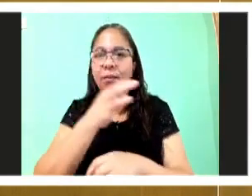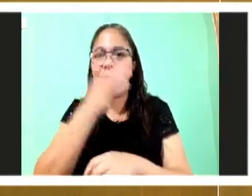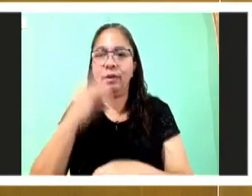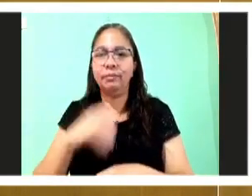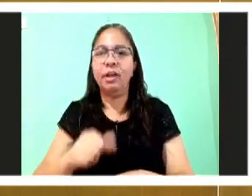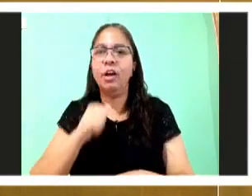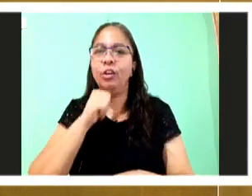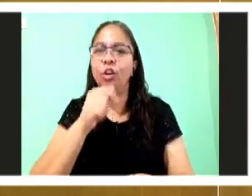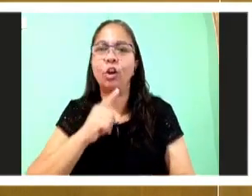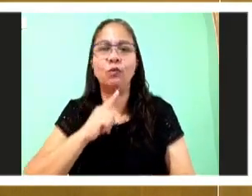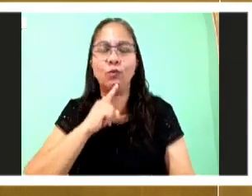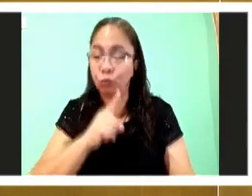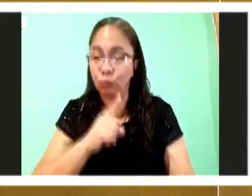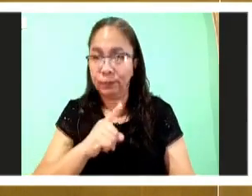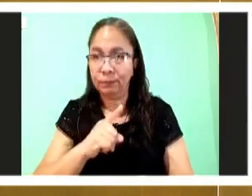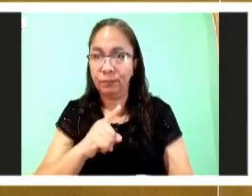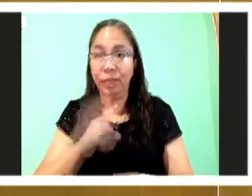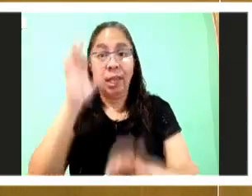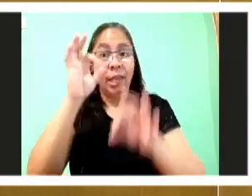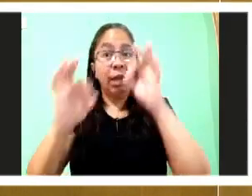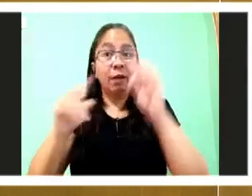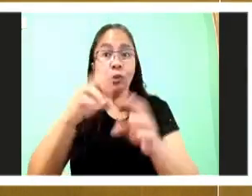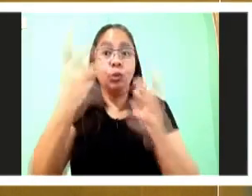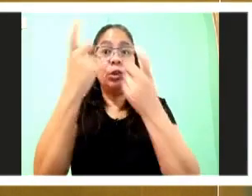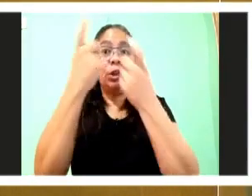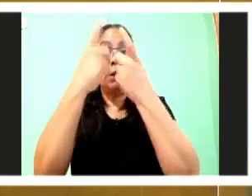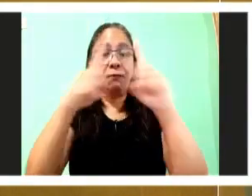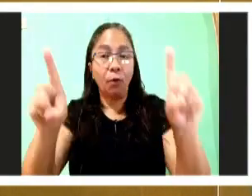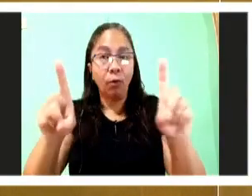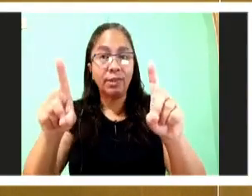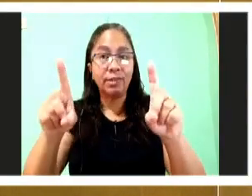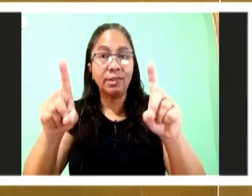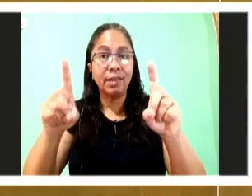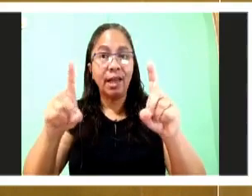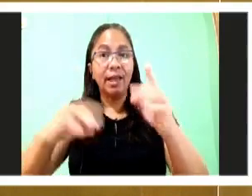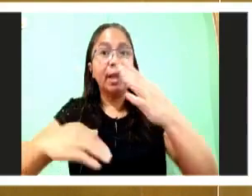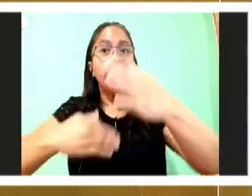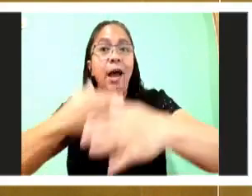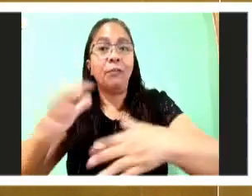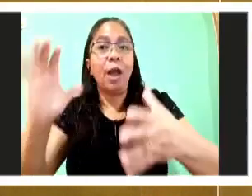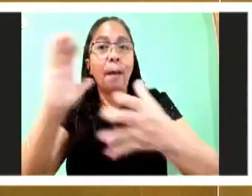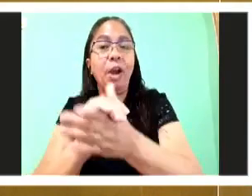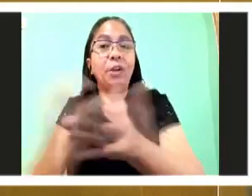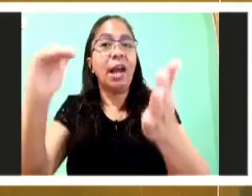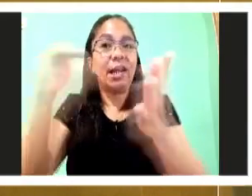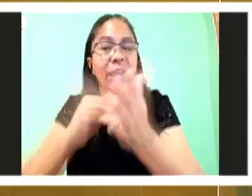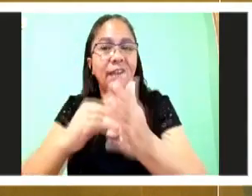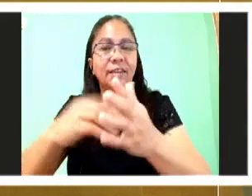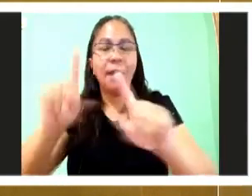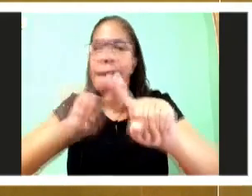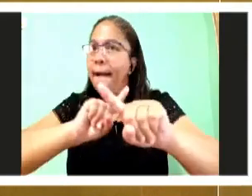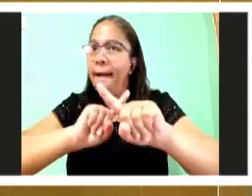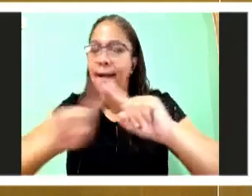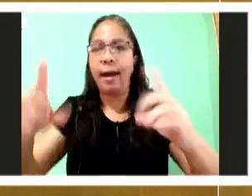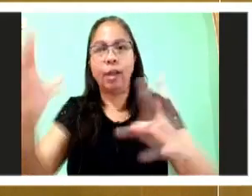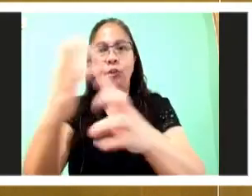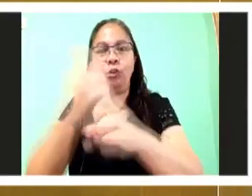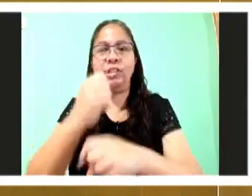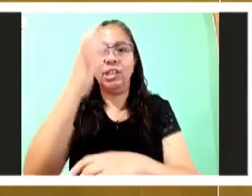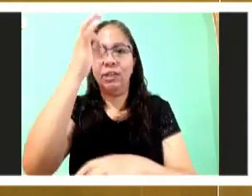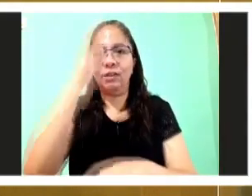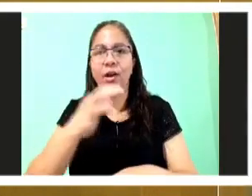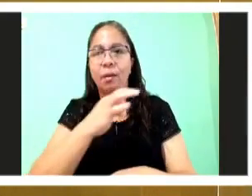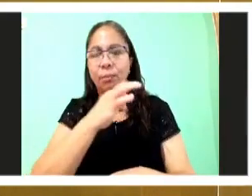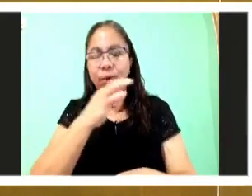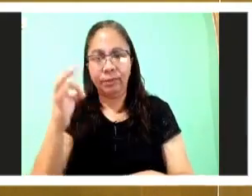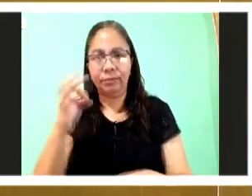divorce and you remarried, you can't come to communion. If you divorce and in your sexual relationship, you can't